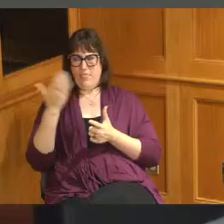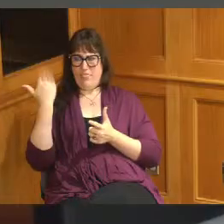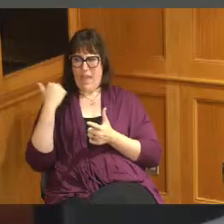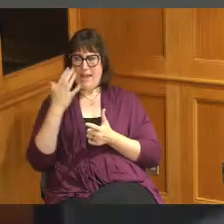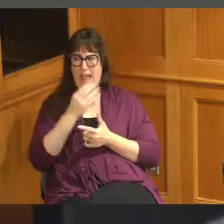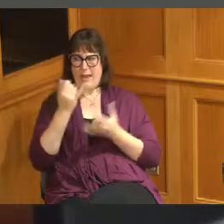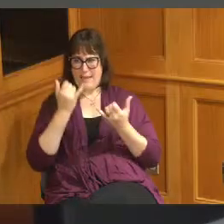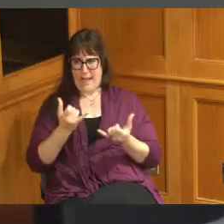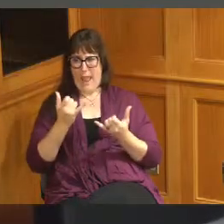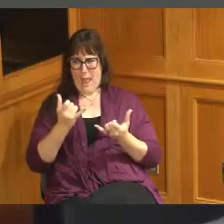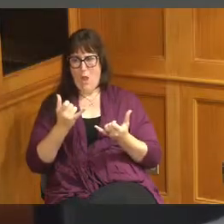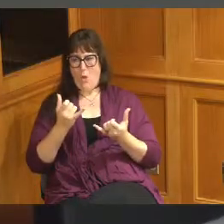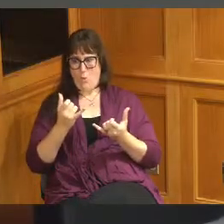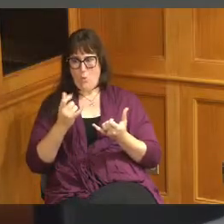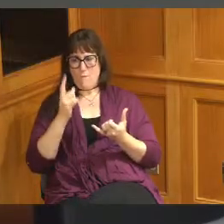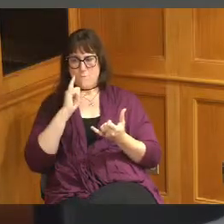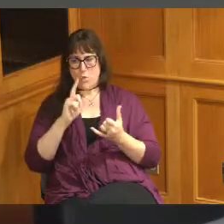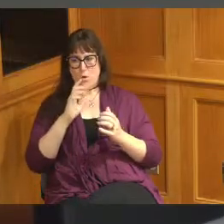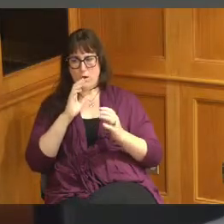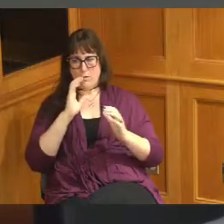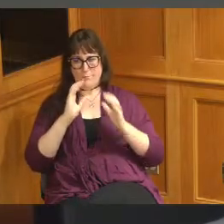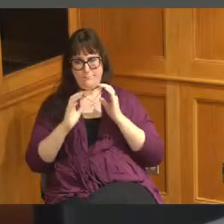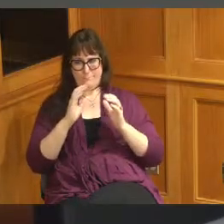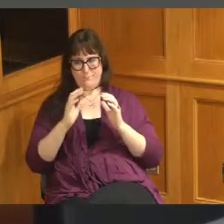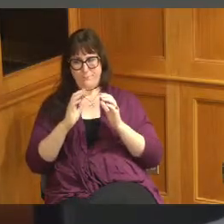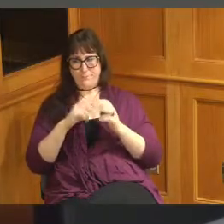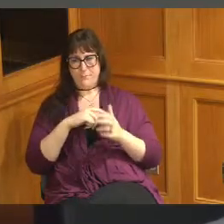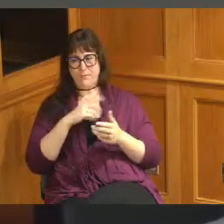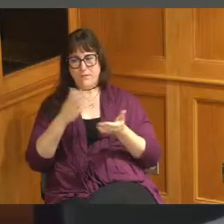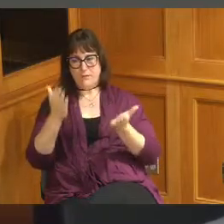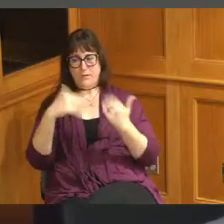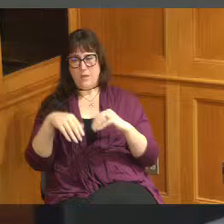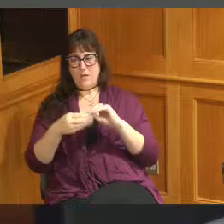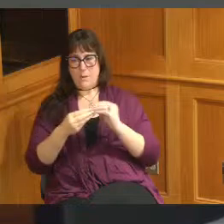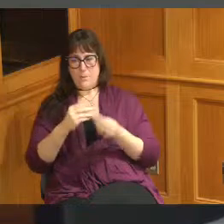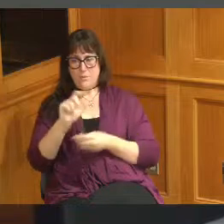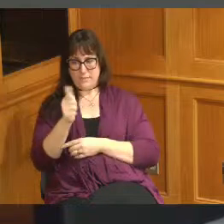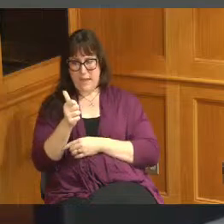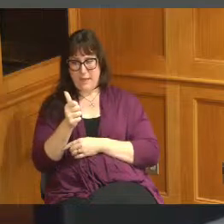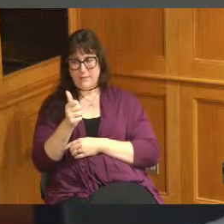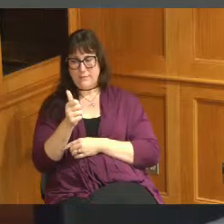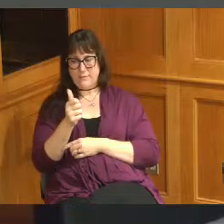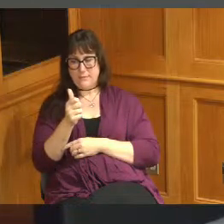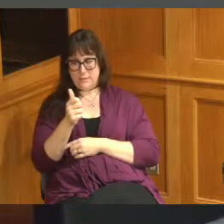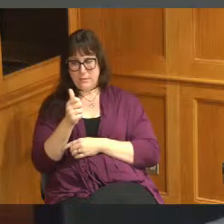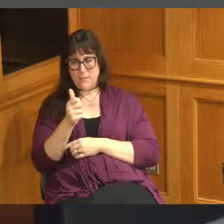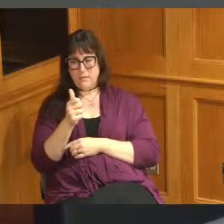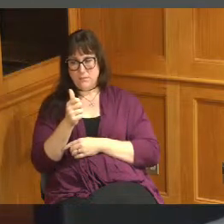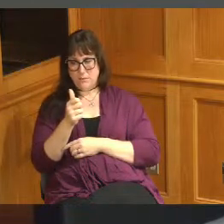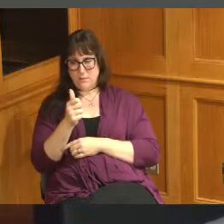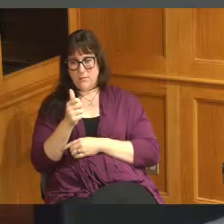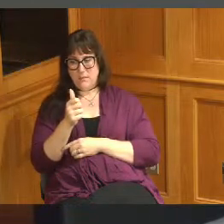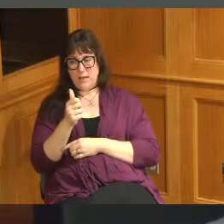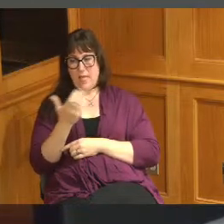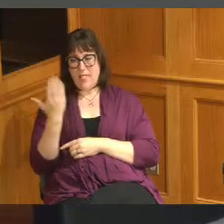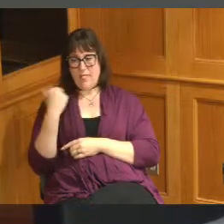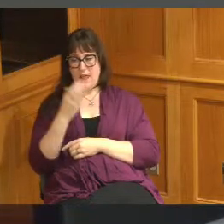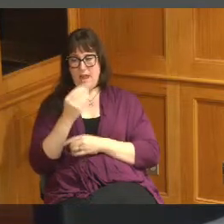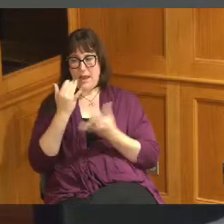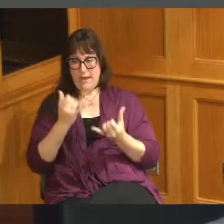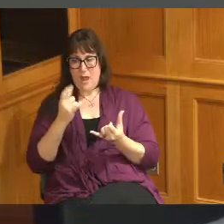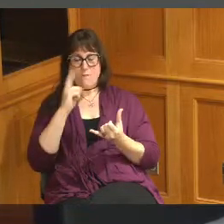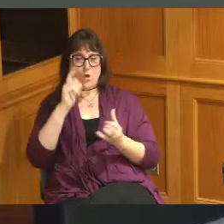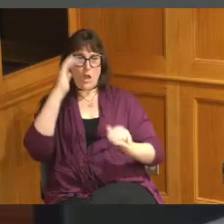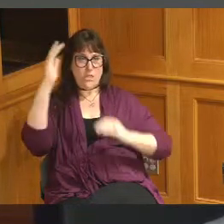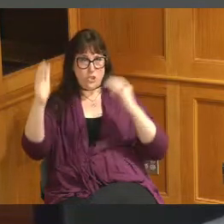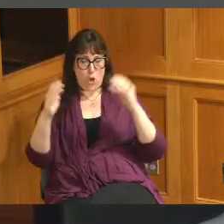Court and Zoom Communications. Item number 10 is a resolution accepting and authorizing a then and now with adult